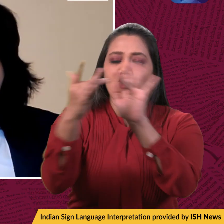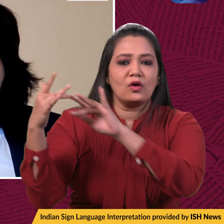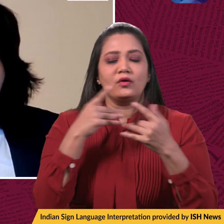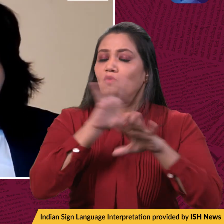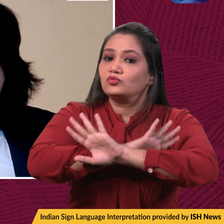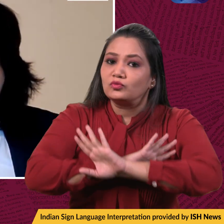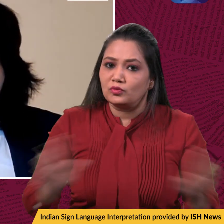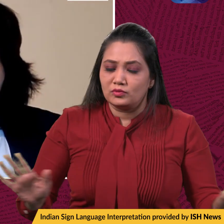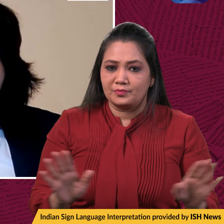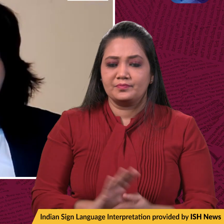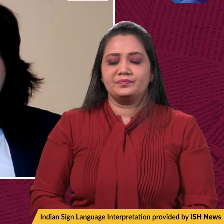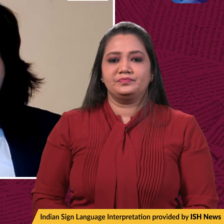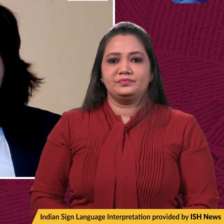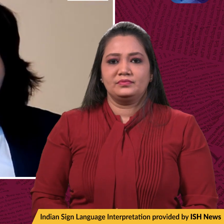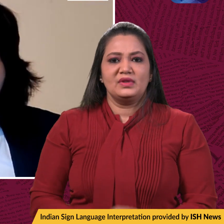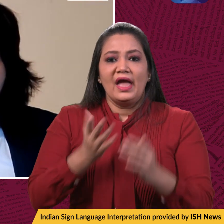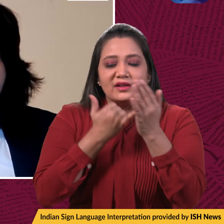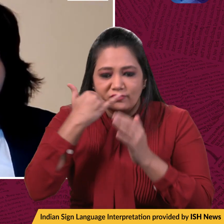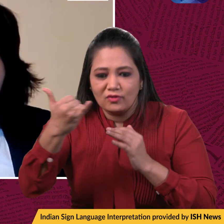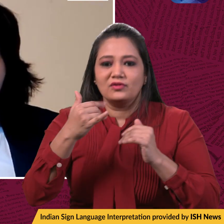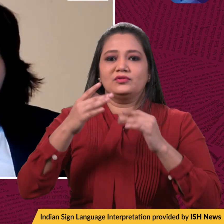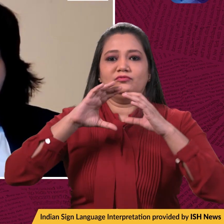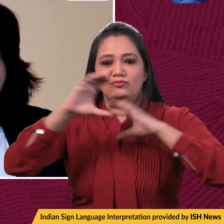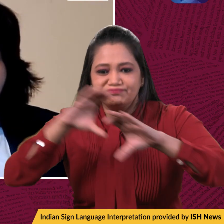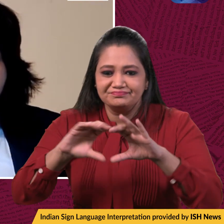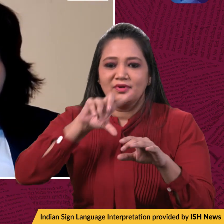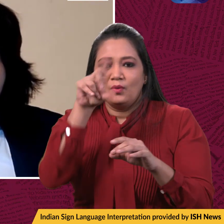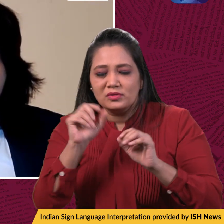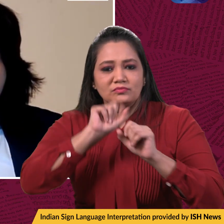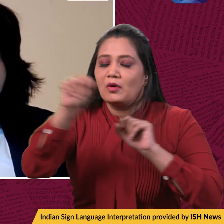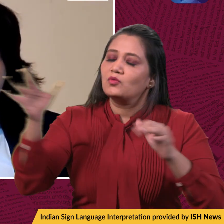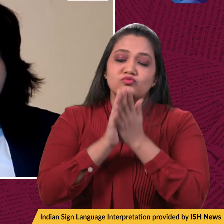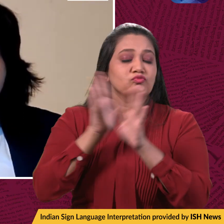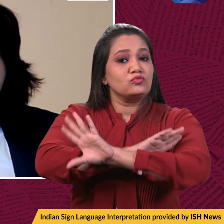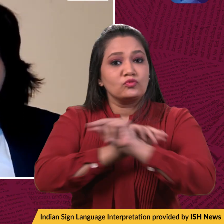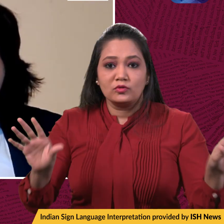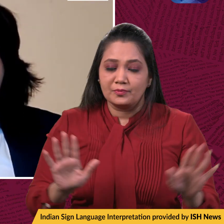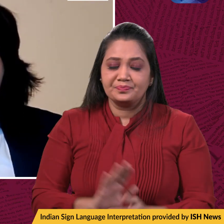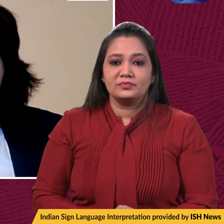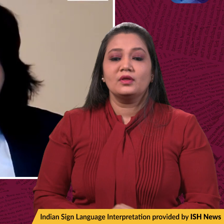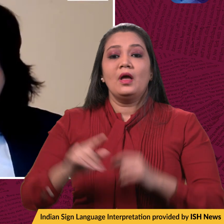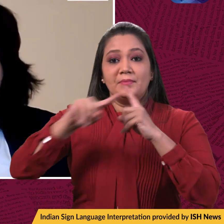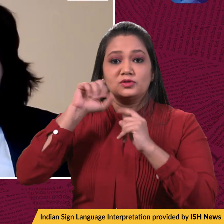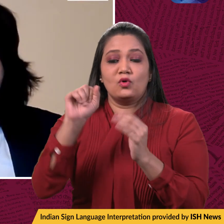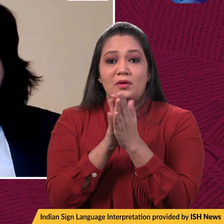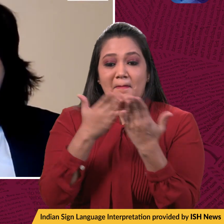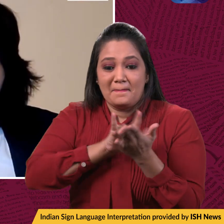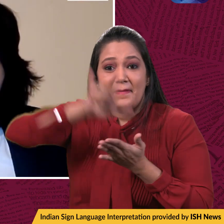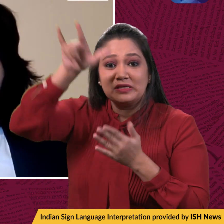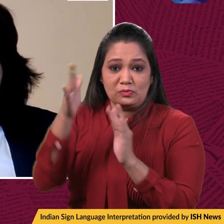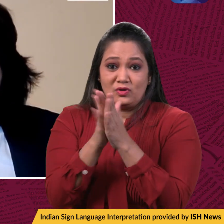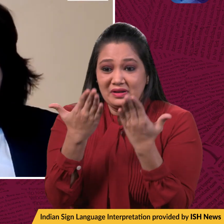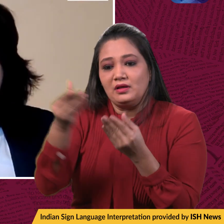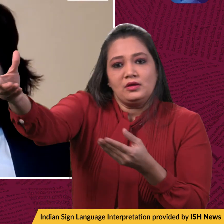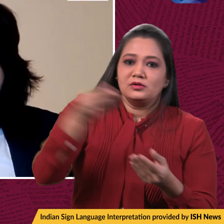alleged against them through any mode of communication. The conditions also say that they must surrender their passport